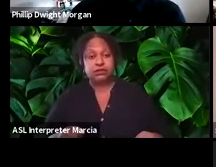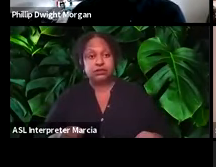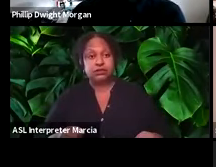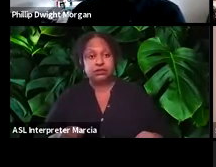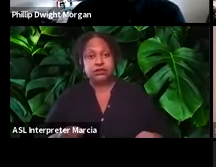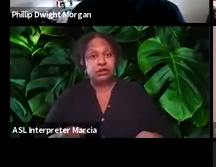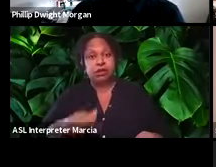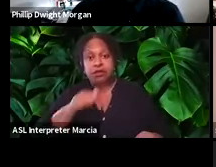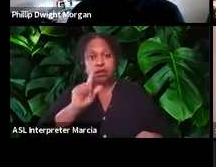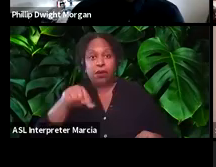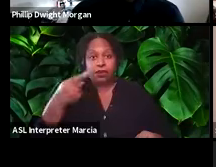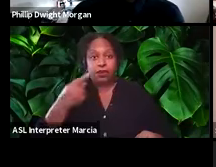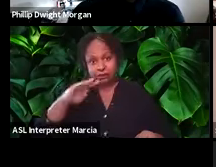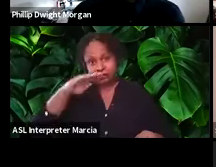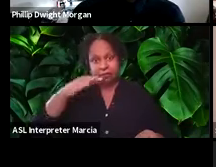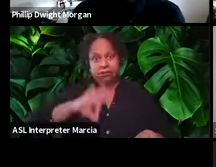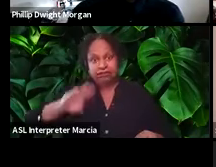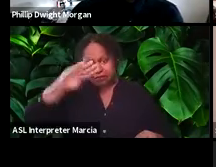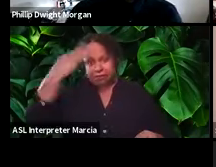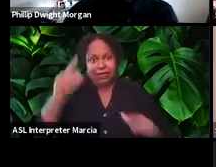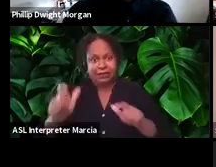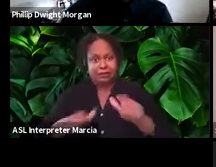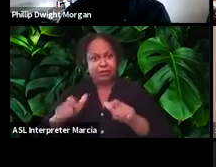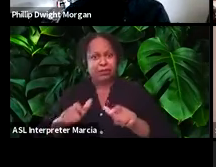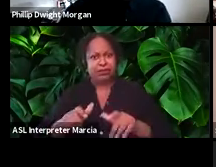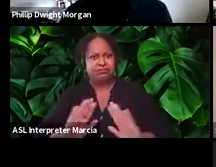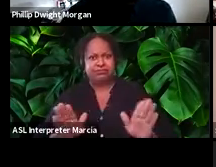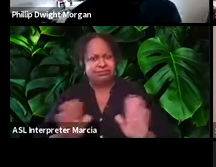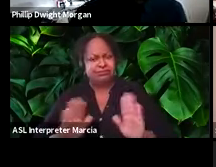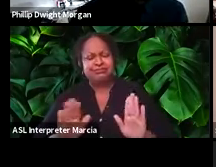It's not just a benefit to Black people.